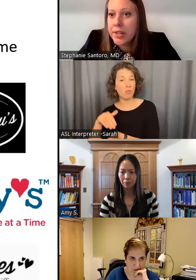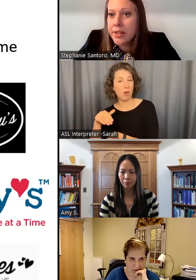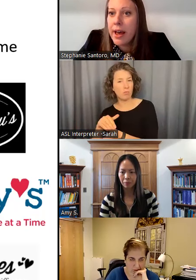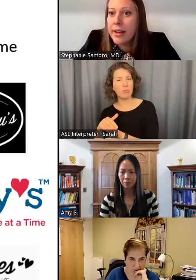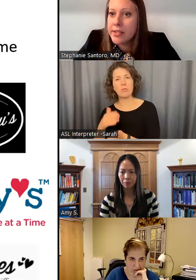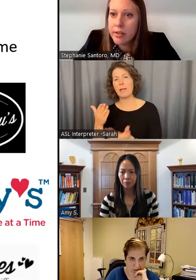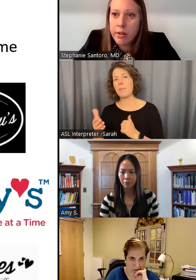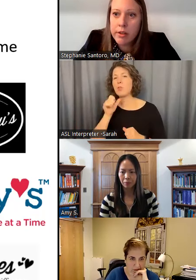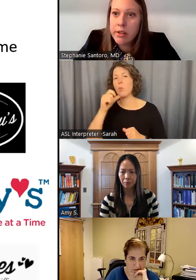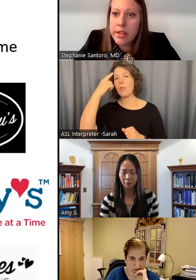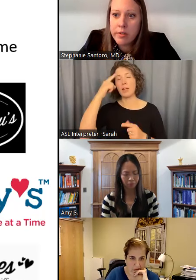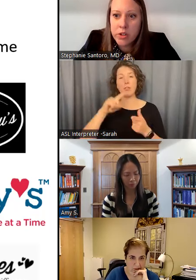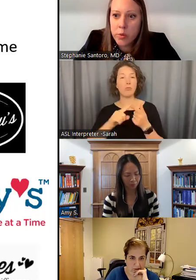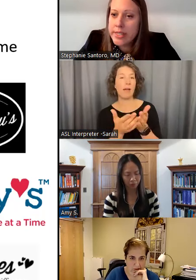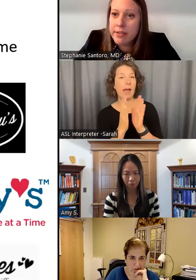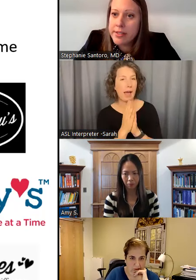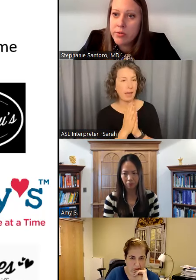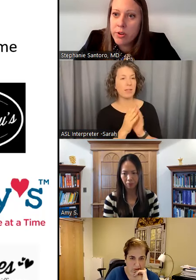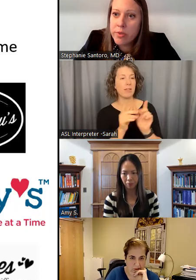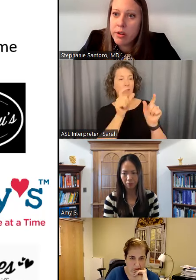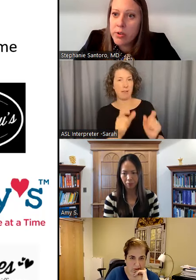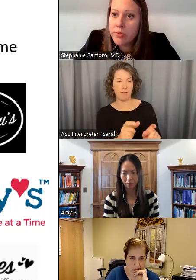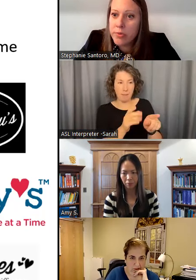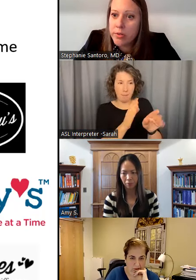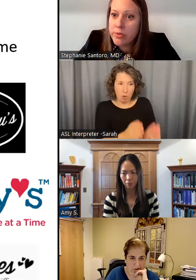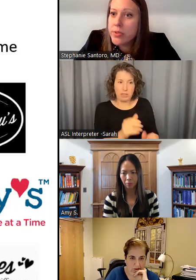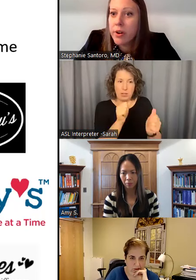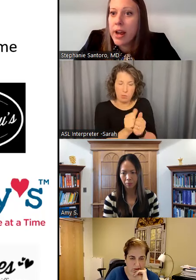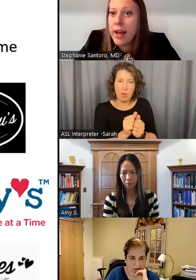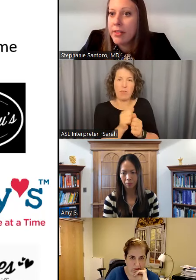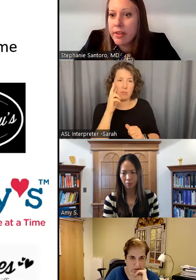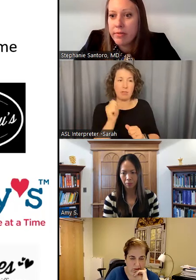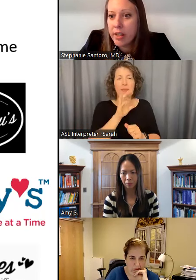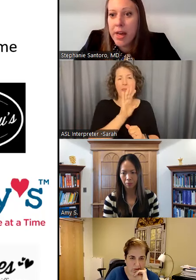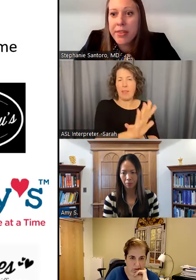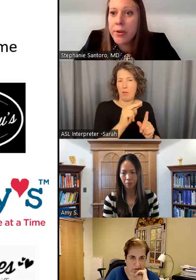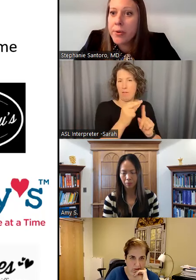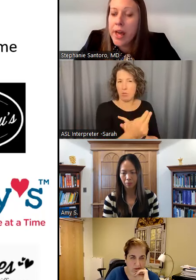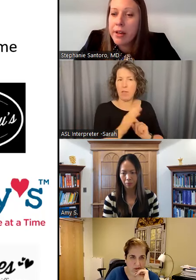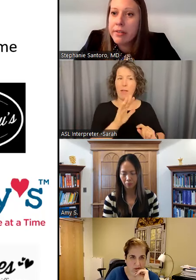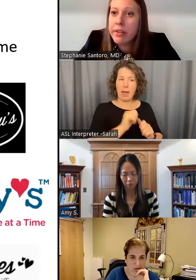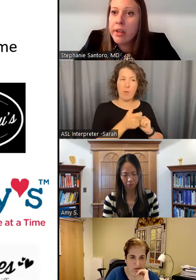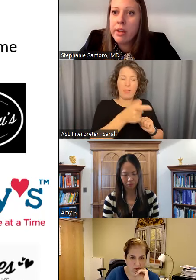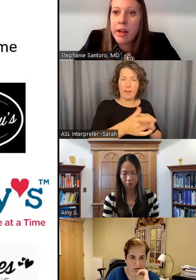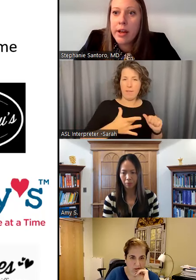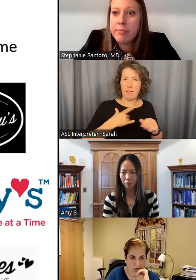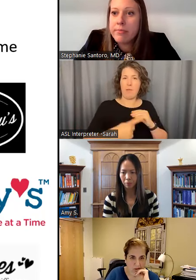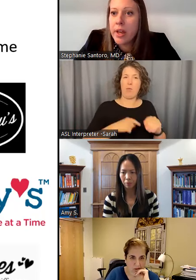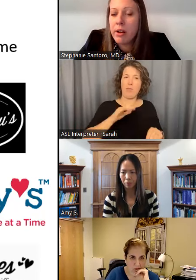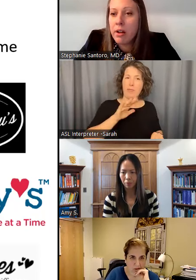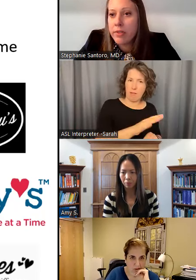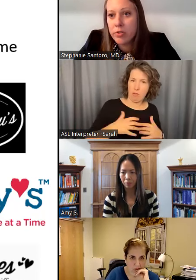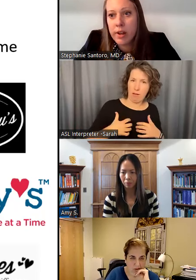don't think to ask the individual with Down syndrome their own views or how they feel about their own health,